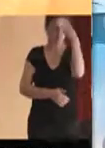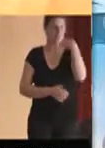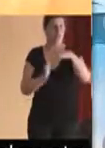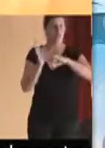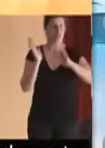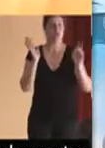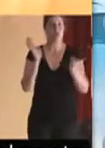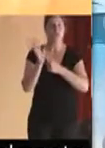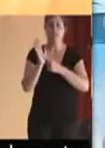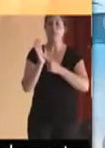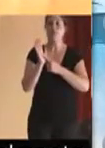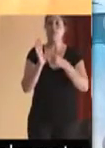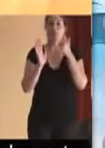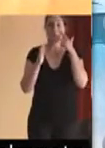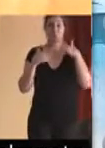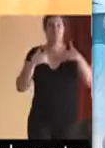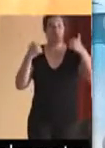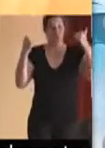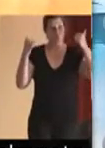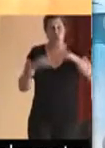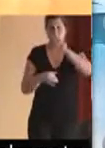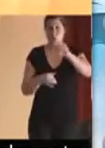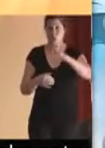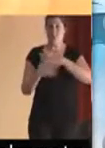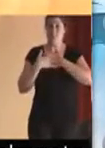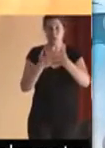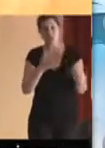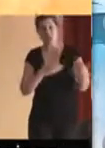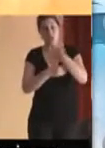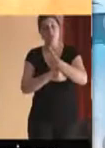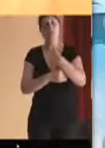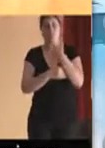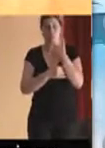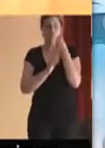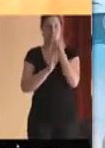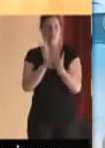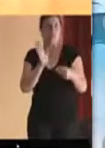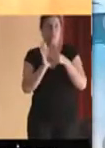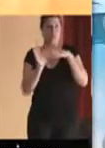For people who are completely blind, any person who